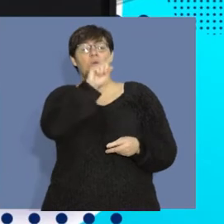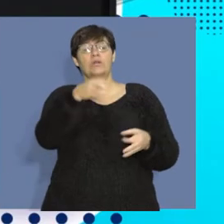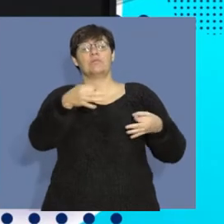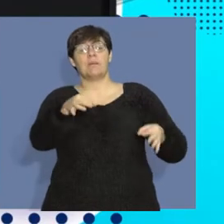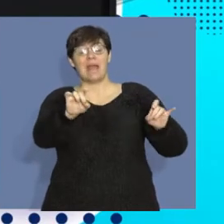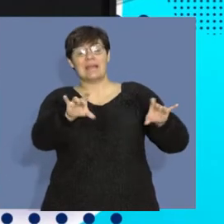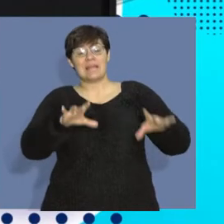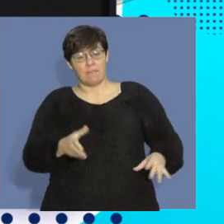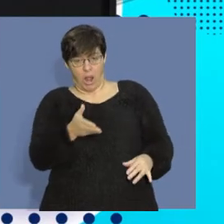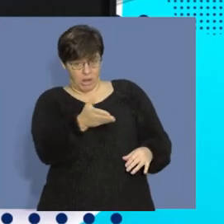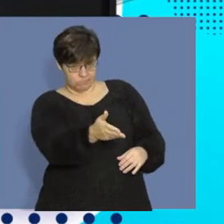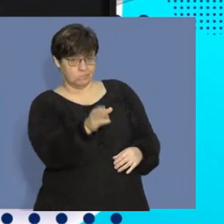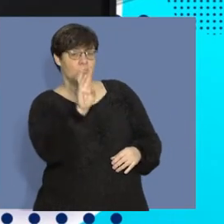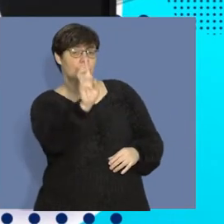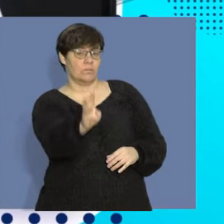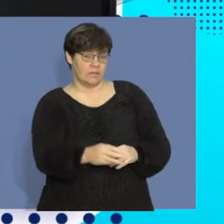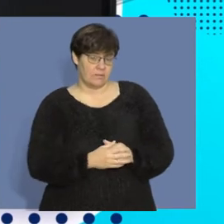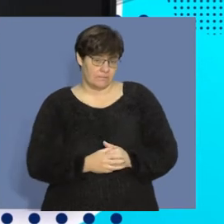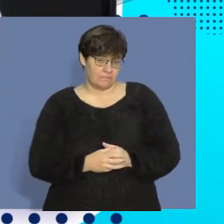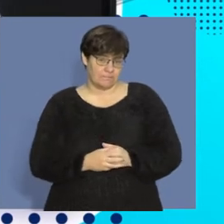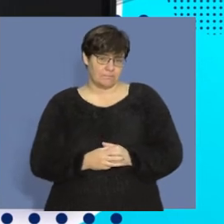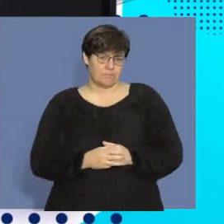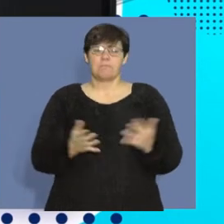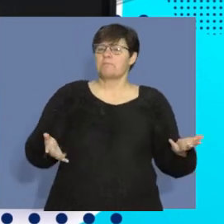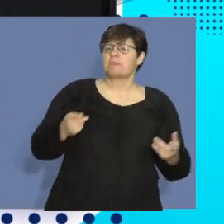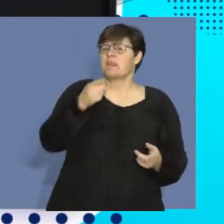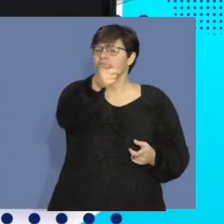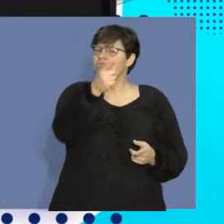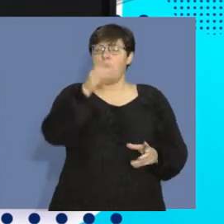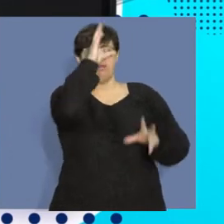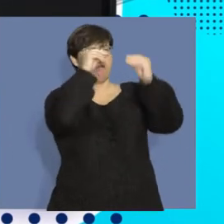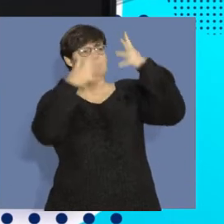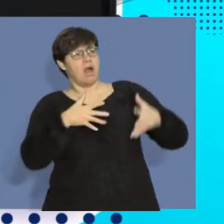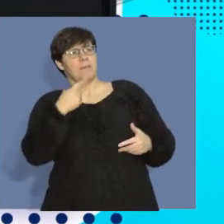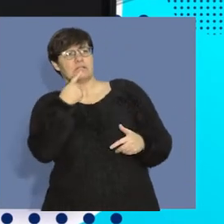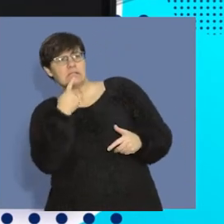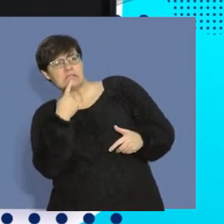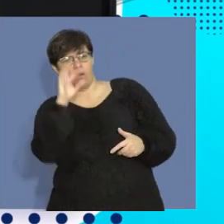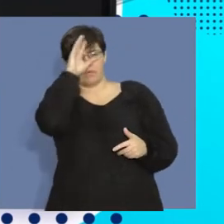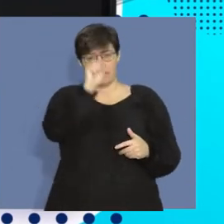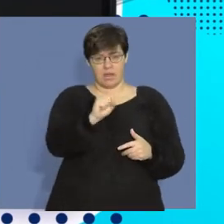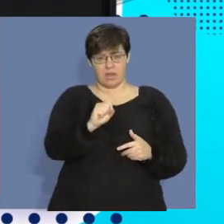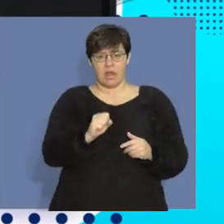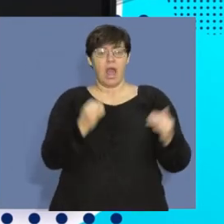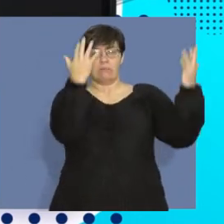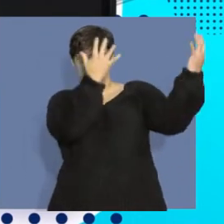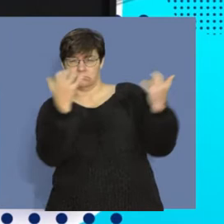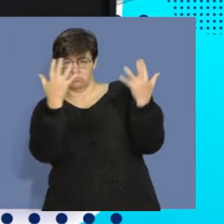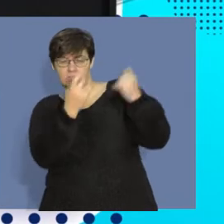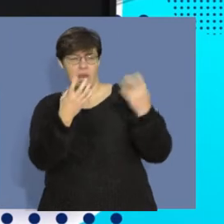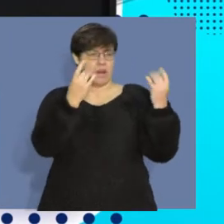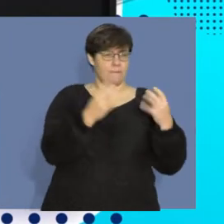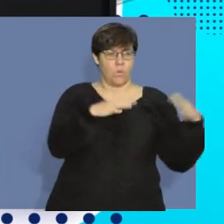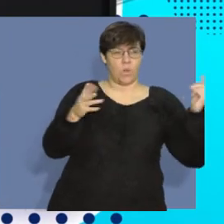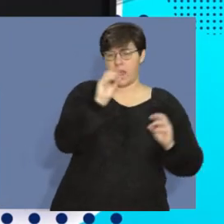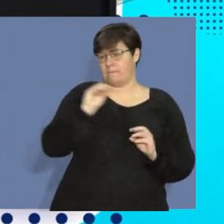papers in the exams. So what is important for you as a learner to remember is, other than the calculations of